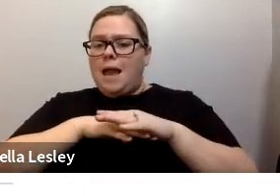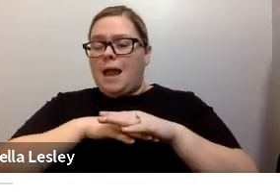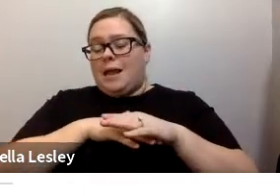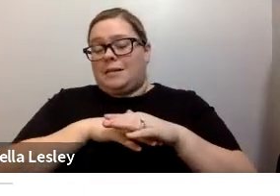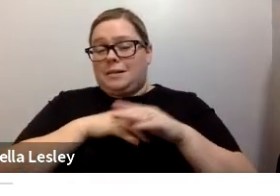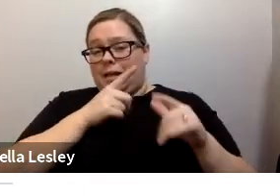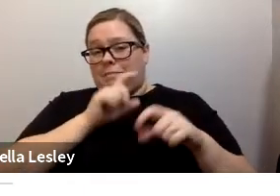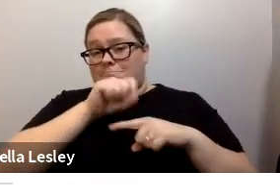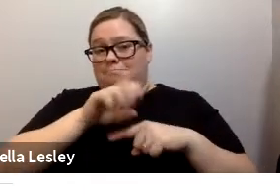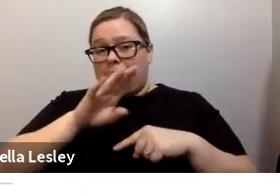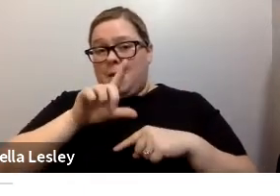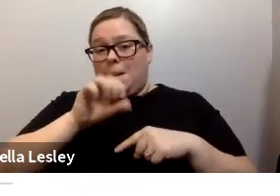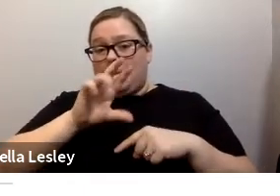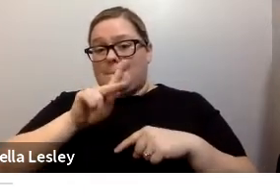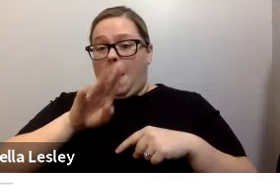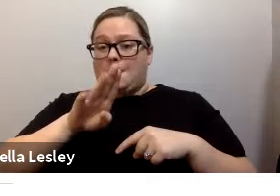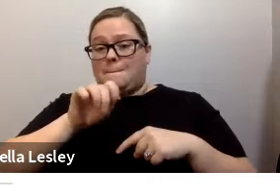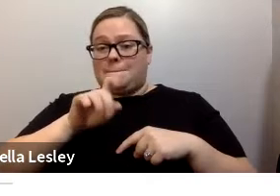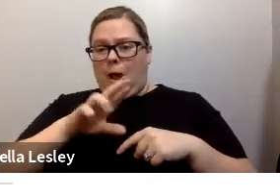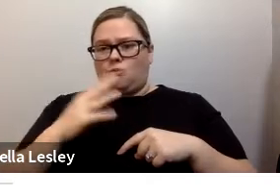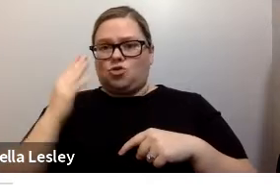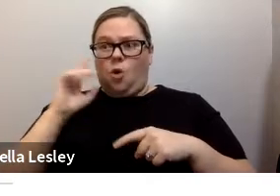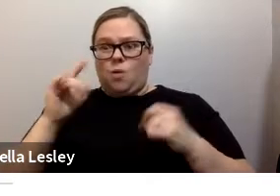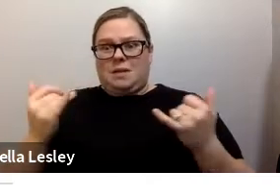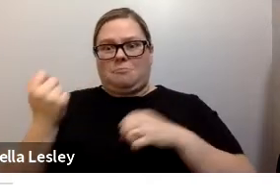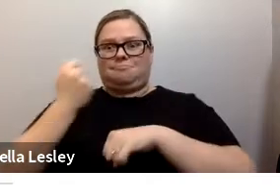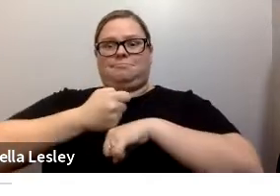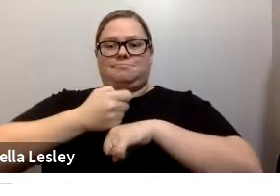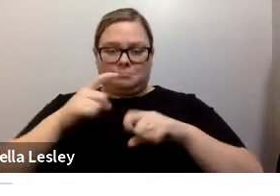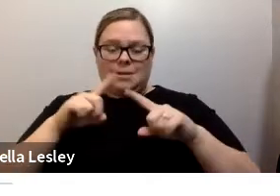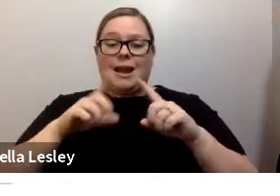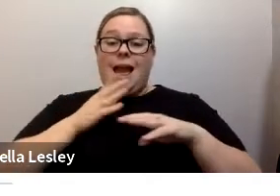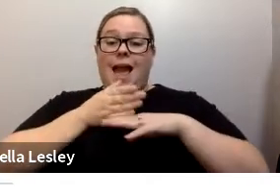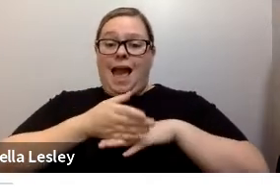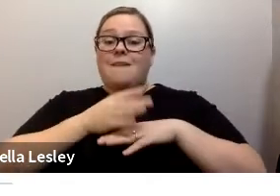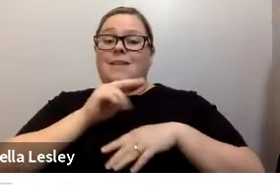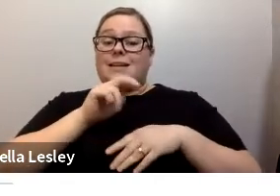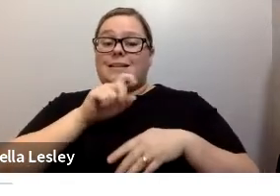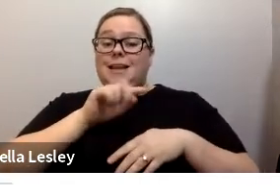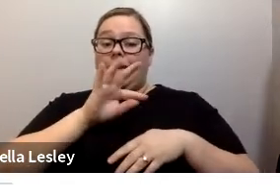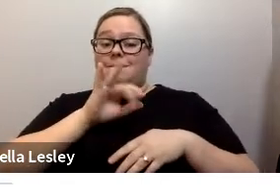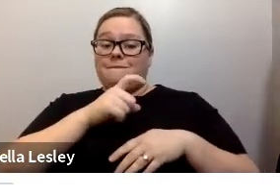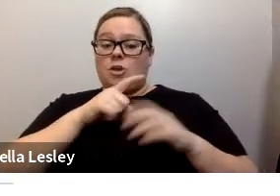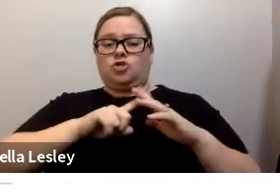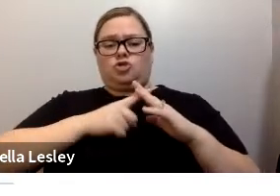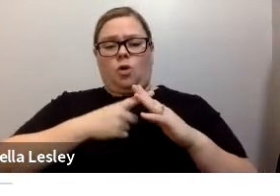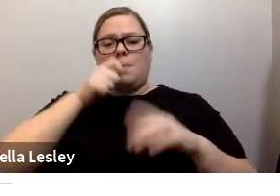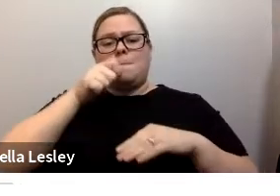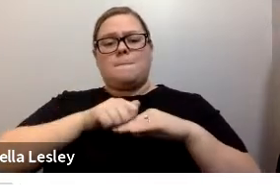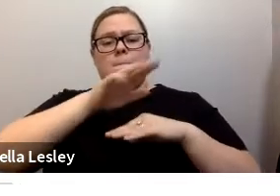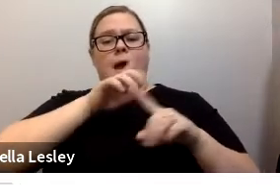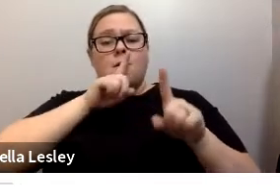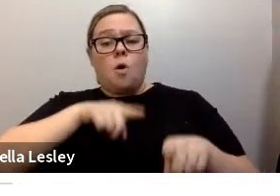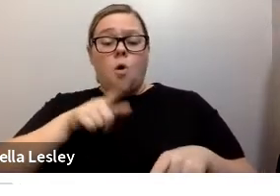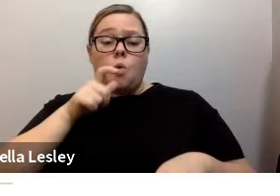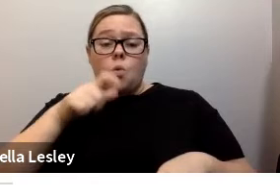and of course we know where Blockbuster is today. And after they conducted that mail order service, if you remember, those of you young enough